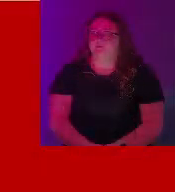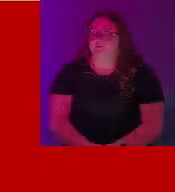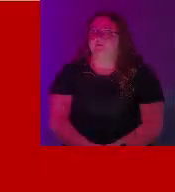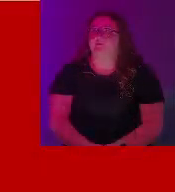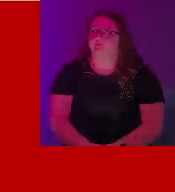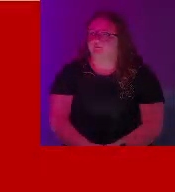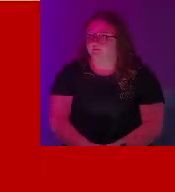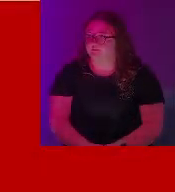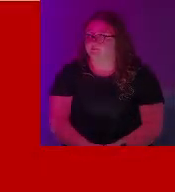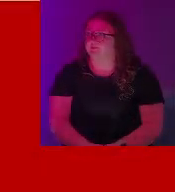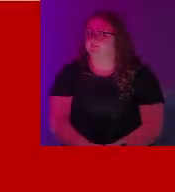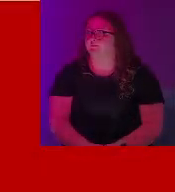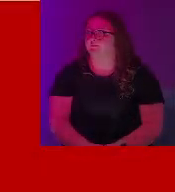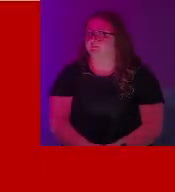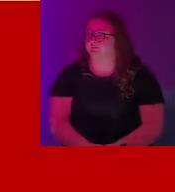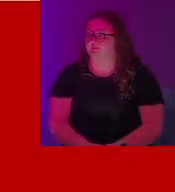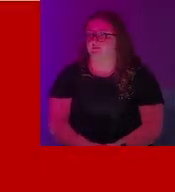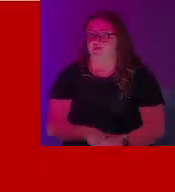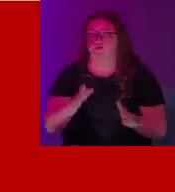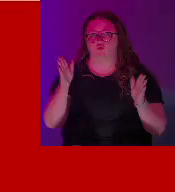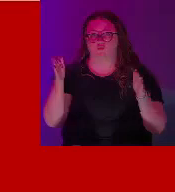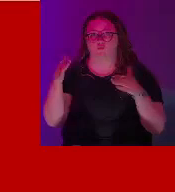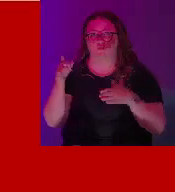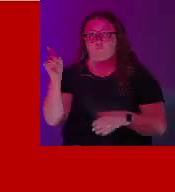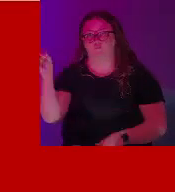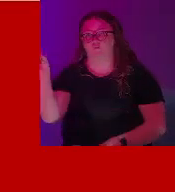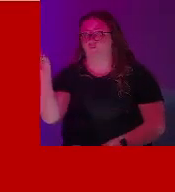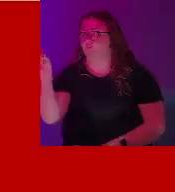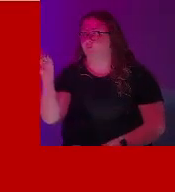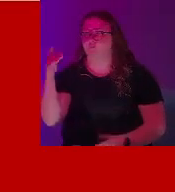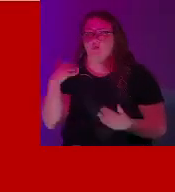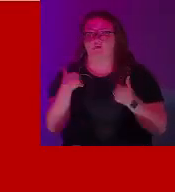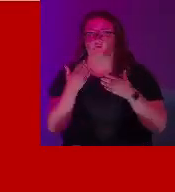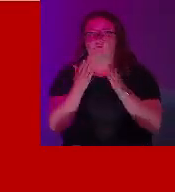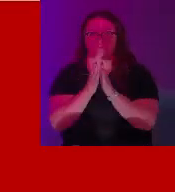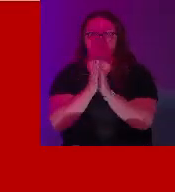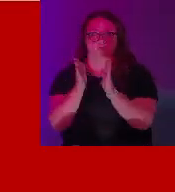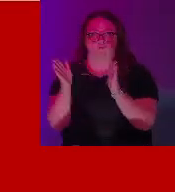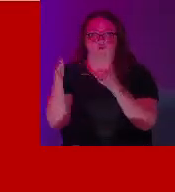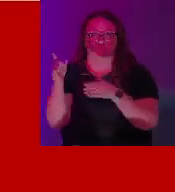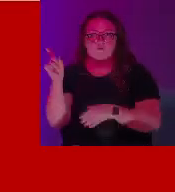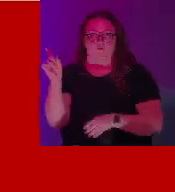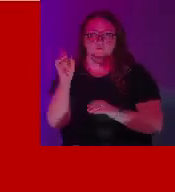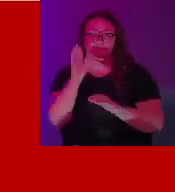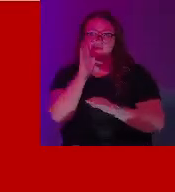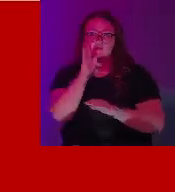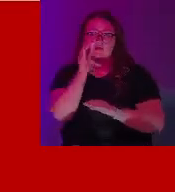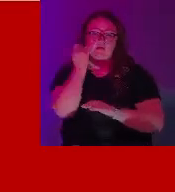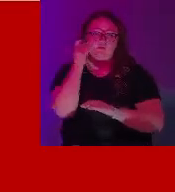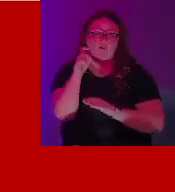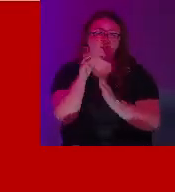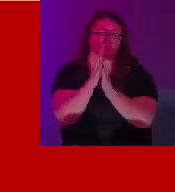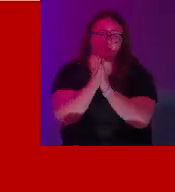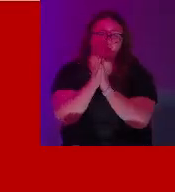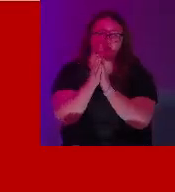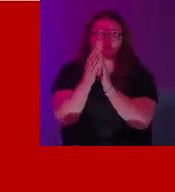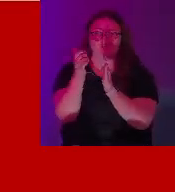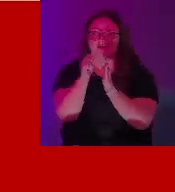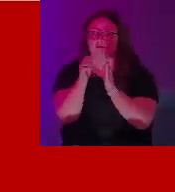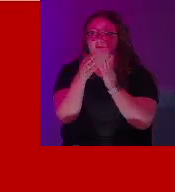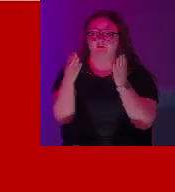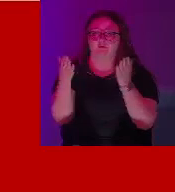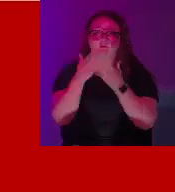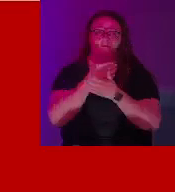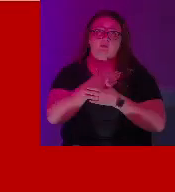We will meet at the prayer room right after church. If you have prayers that you would like to share with us and pray with us, please